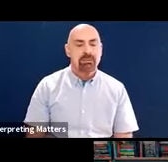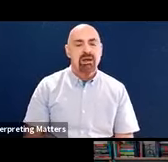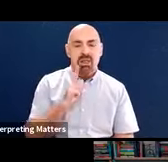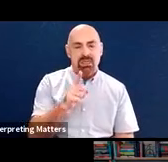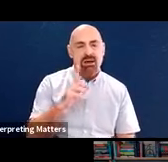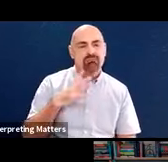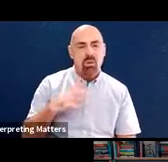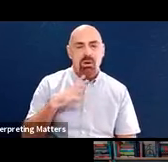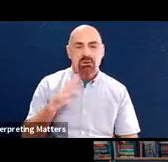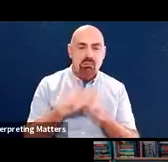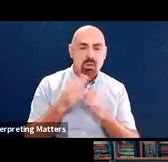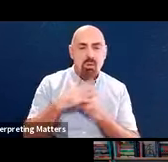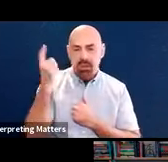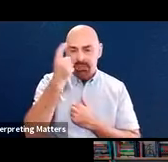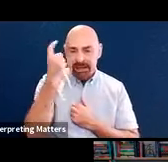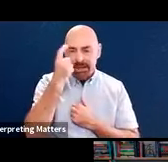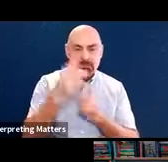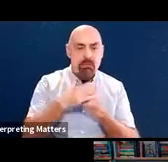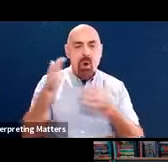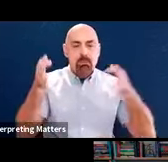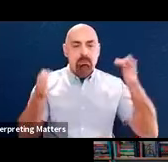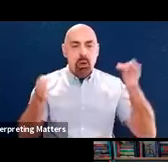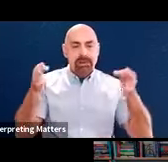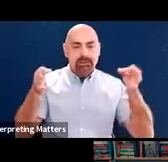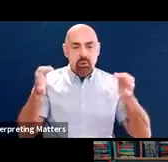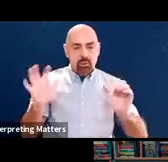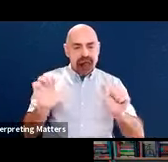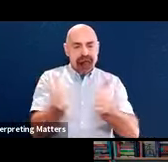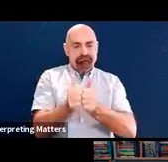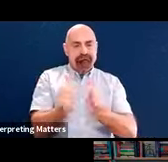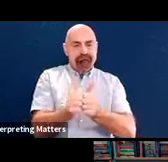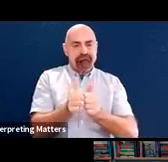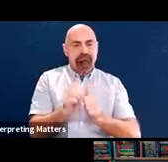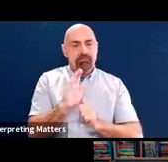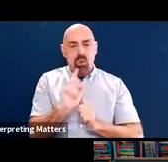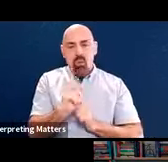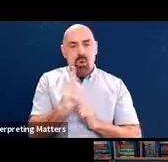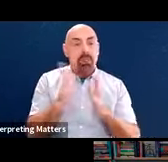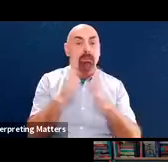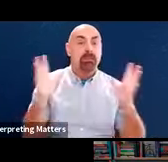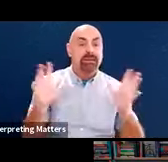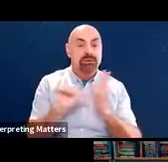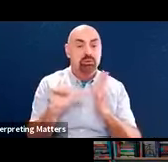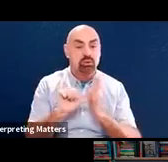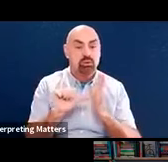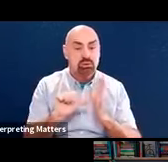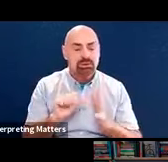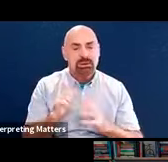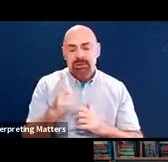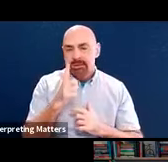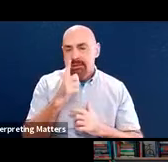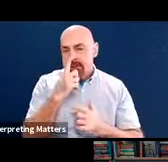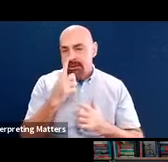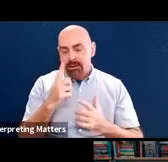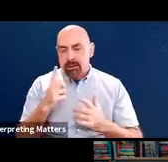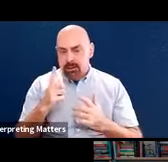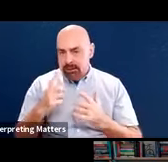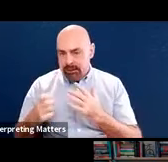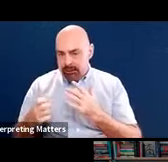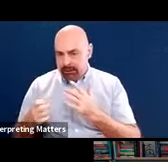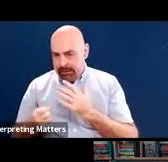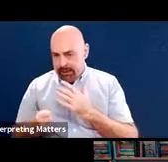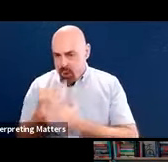political kind of alignment on the big issues that are, in fact, emerging disparities,